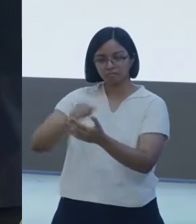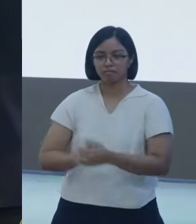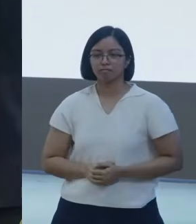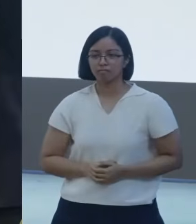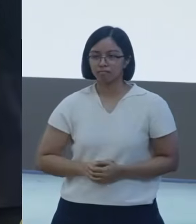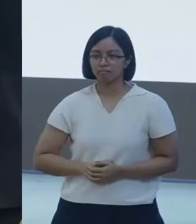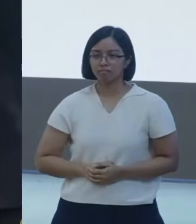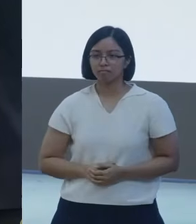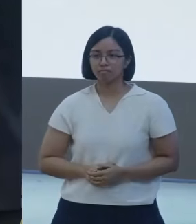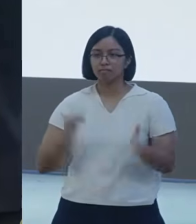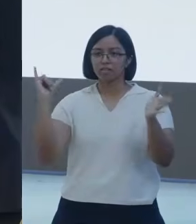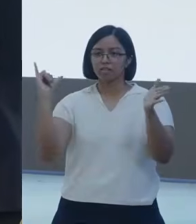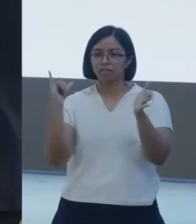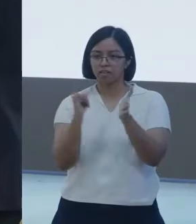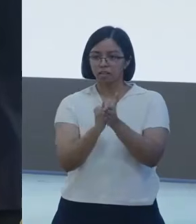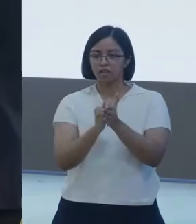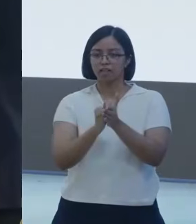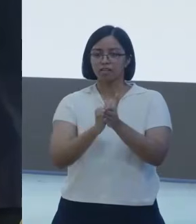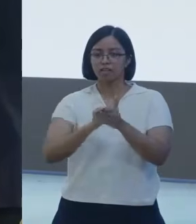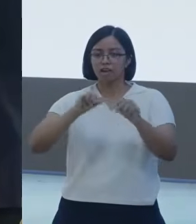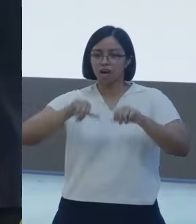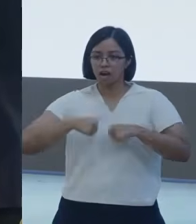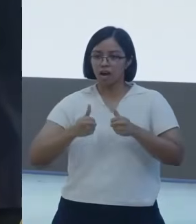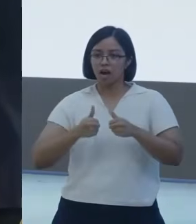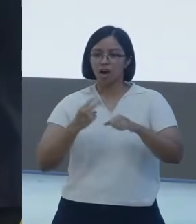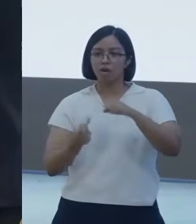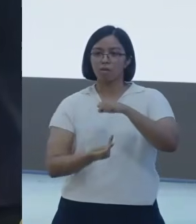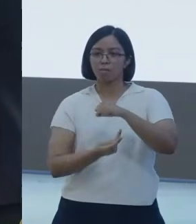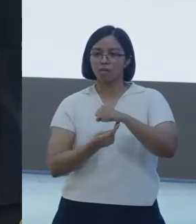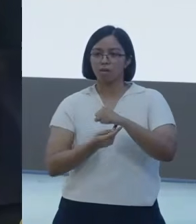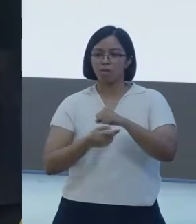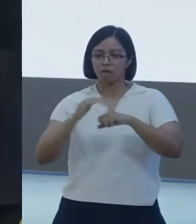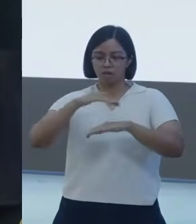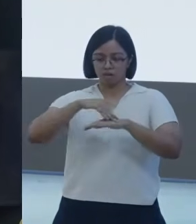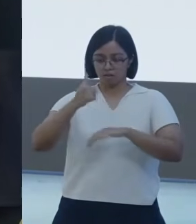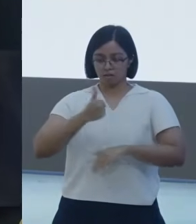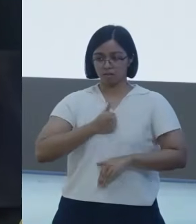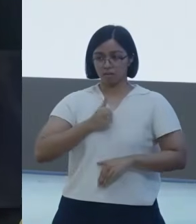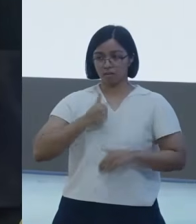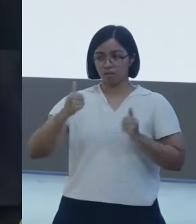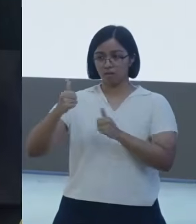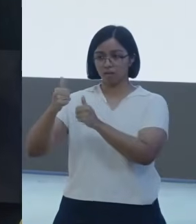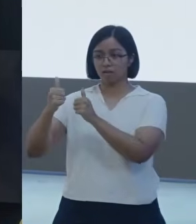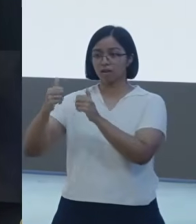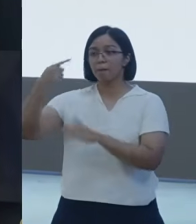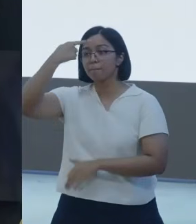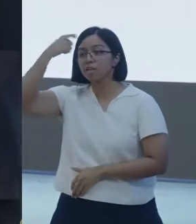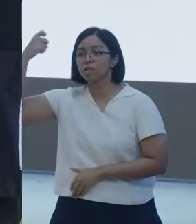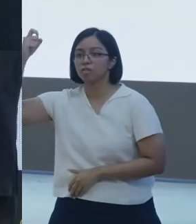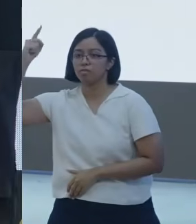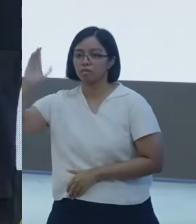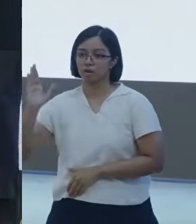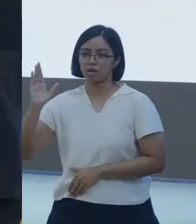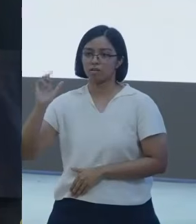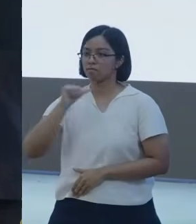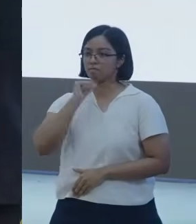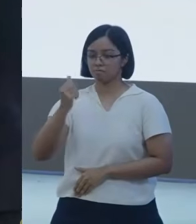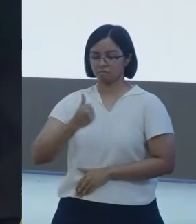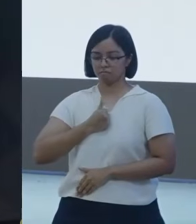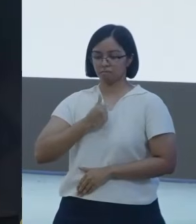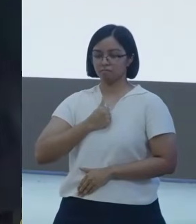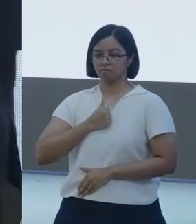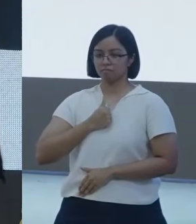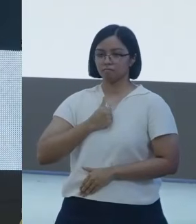Yan ang kanyang pagiging apostle. Ang apostle nung araw, mga kapatid, Kasi